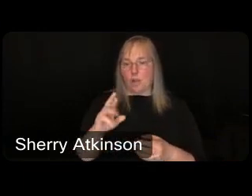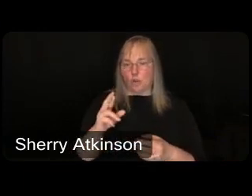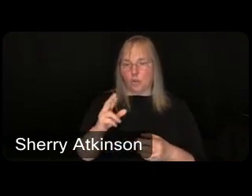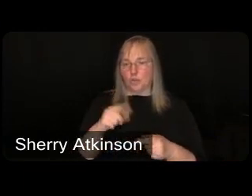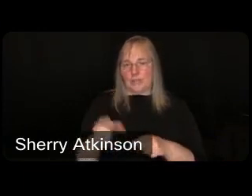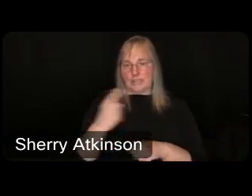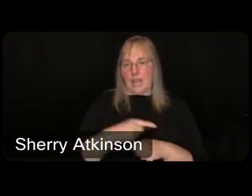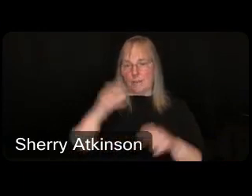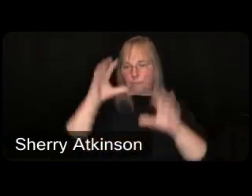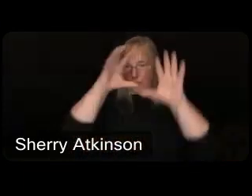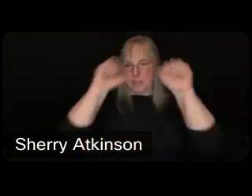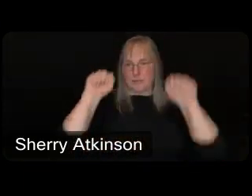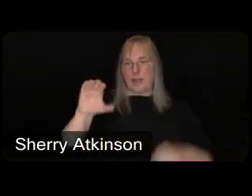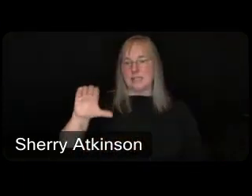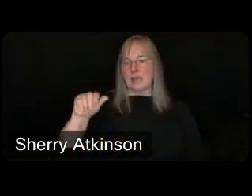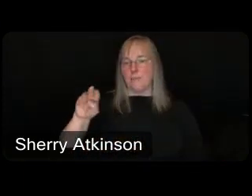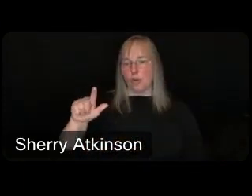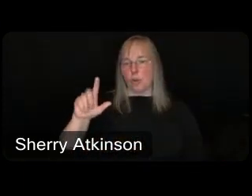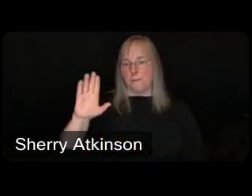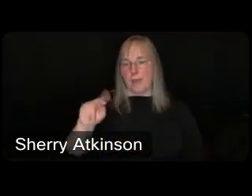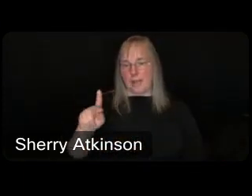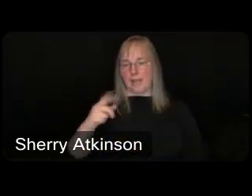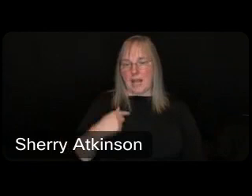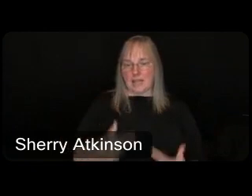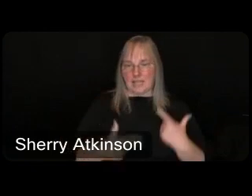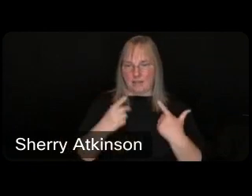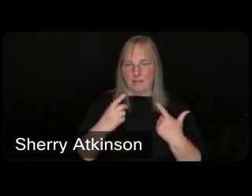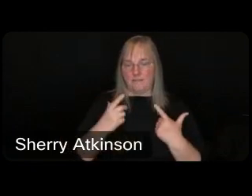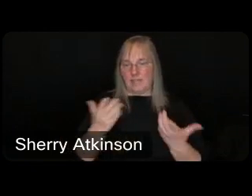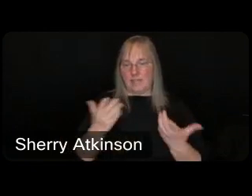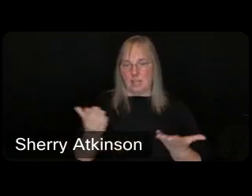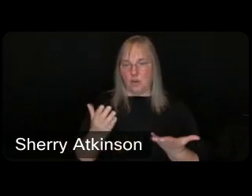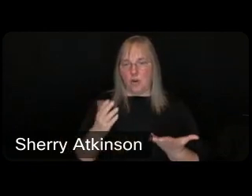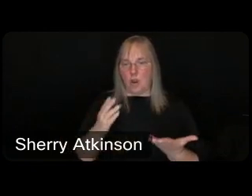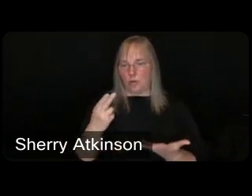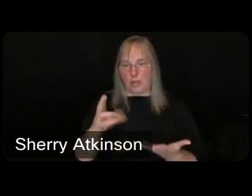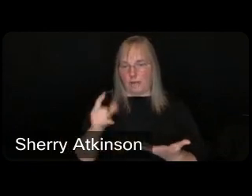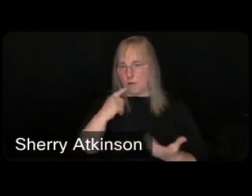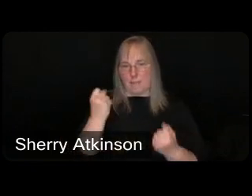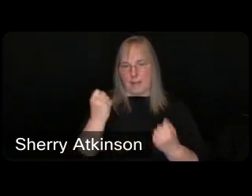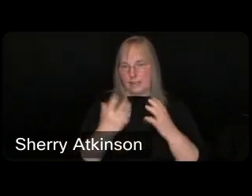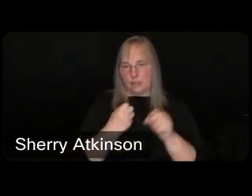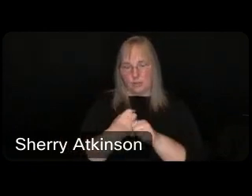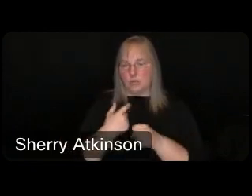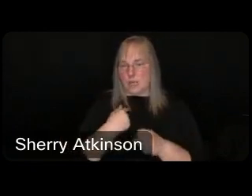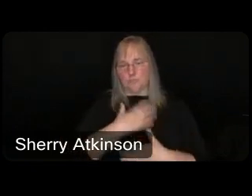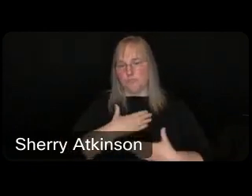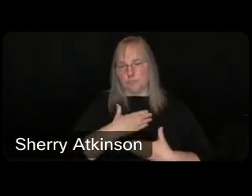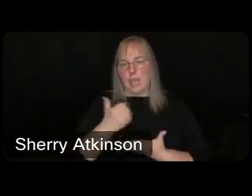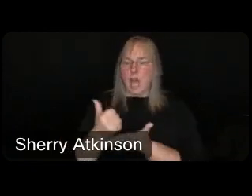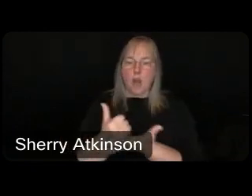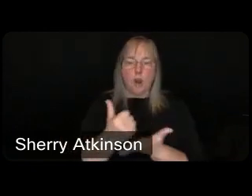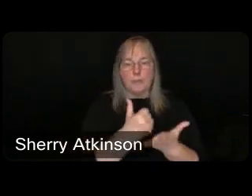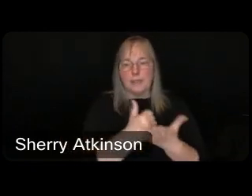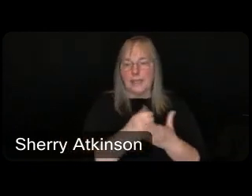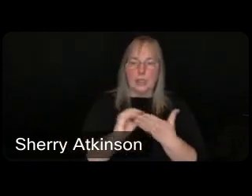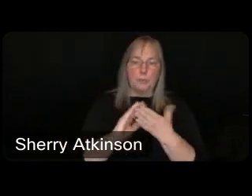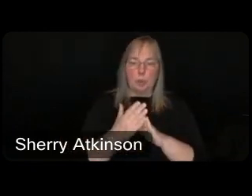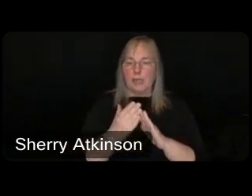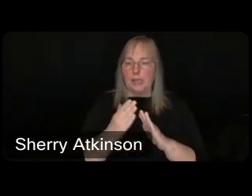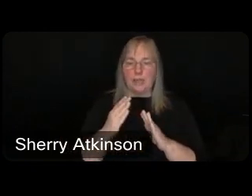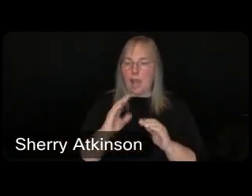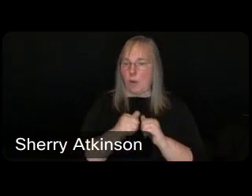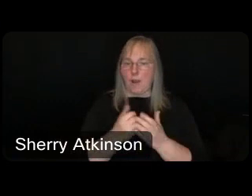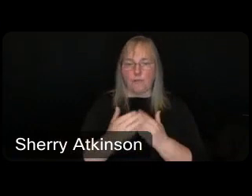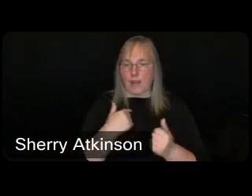I've been a resident of Howard County for a number of years and enjoy, helping out in the community however I can. And I really enjoy this